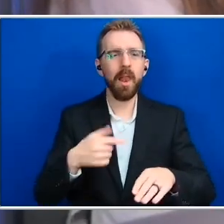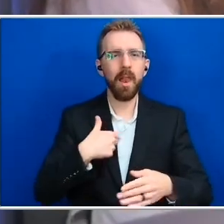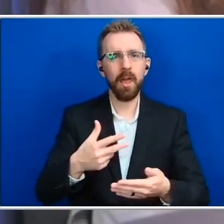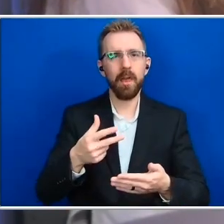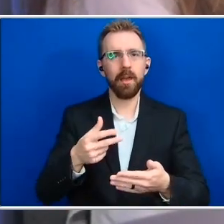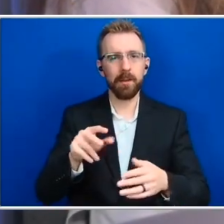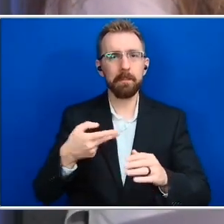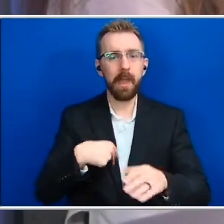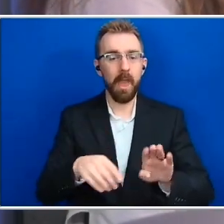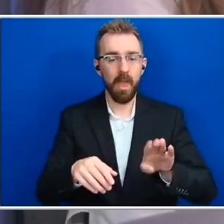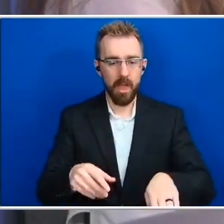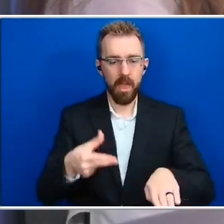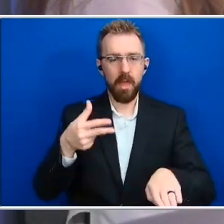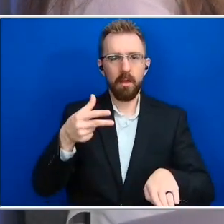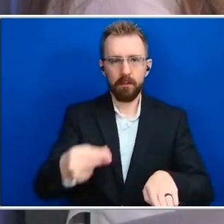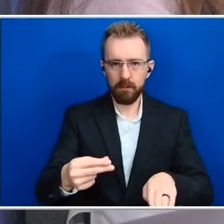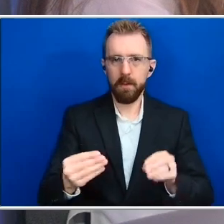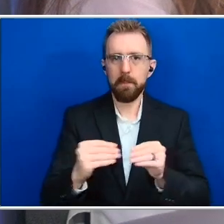go in.